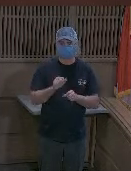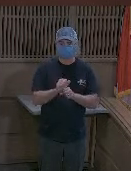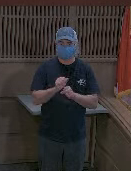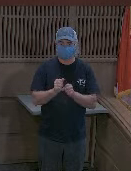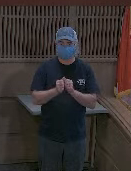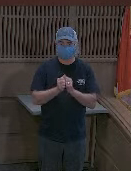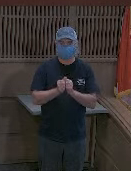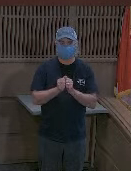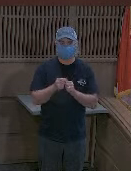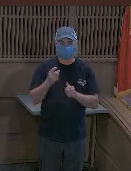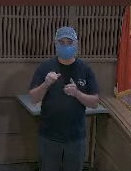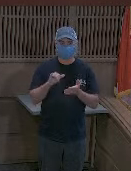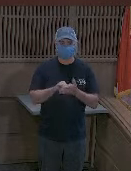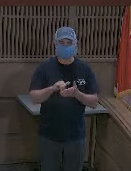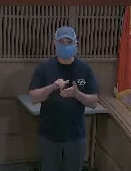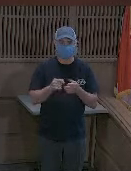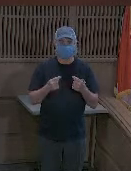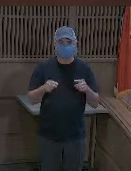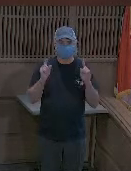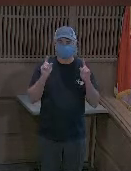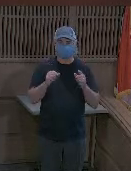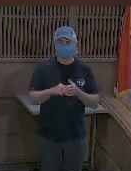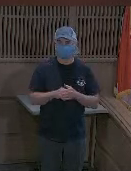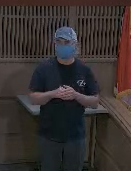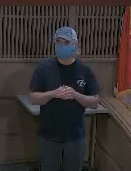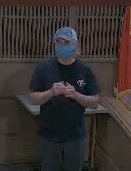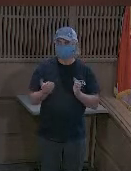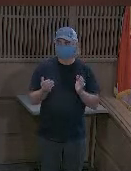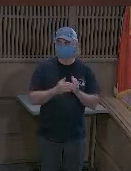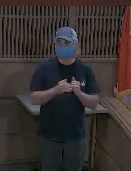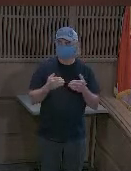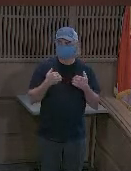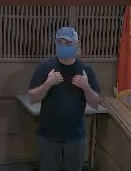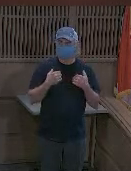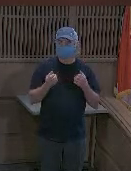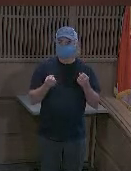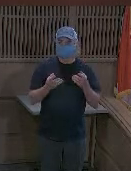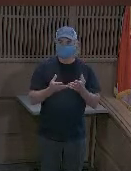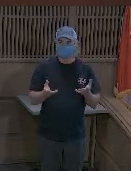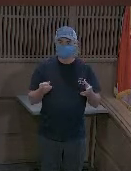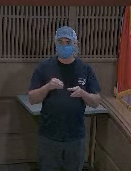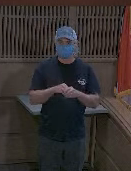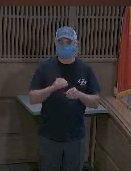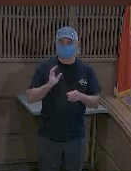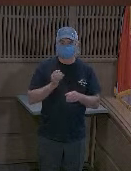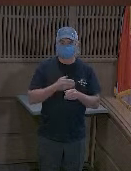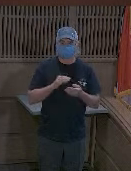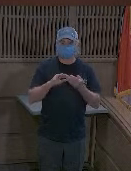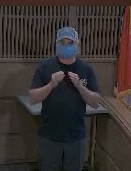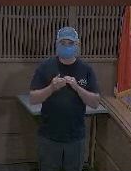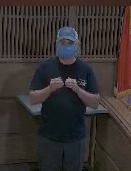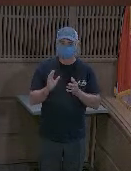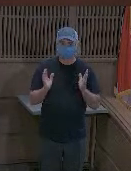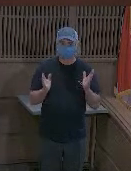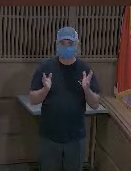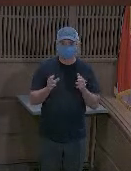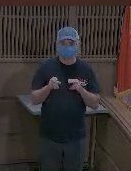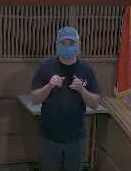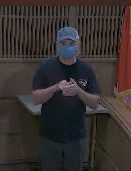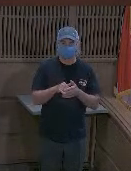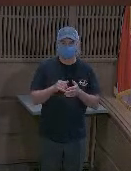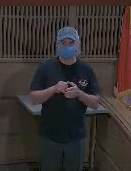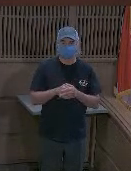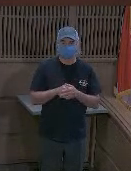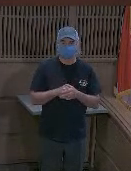sure that that has happened. Again, we have many resources here in our community. We've talked about it ad nauseum.